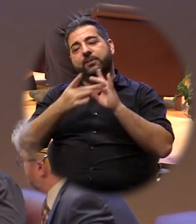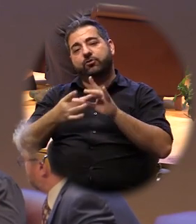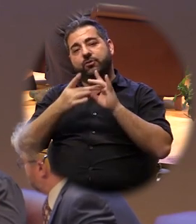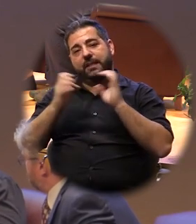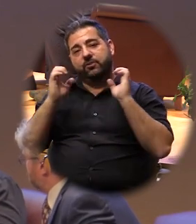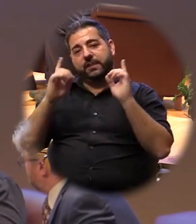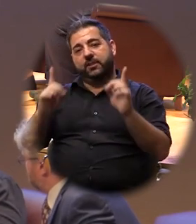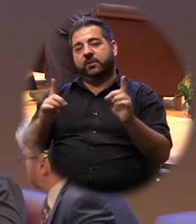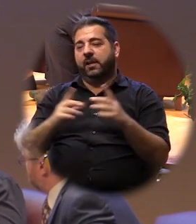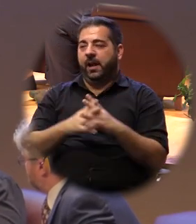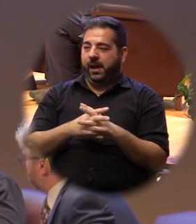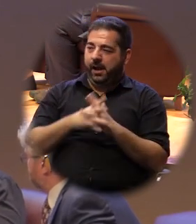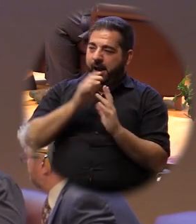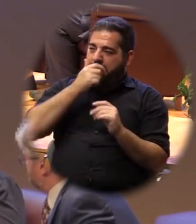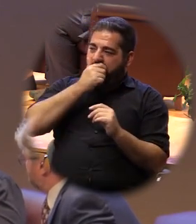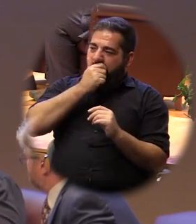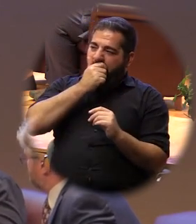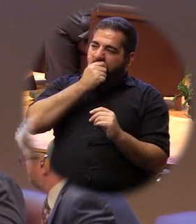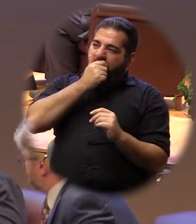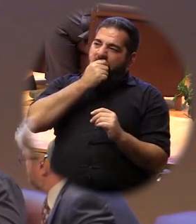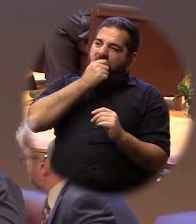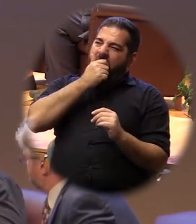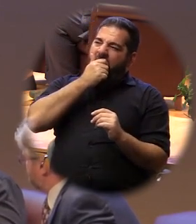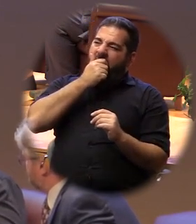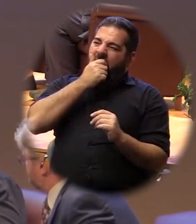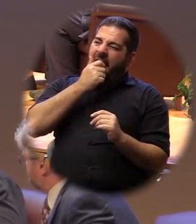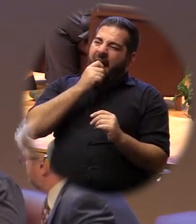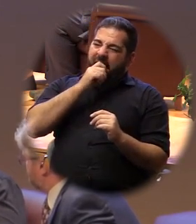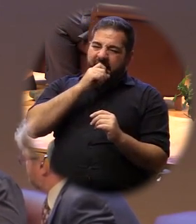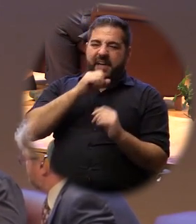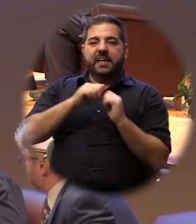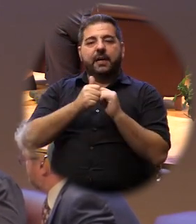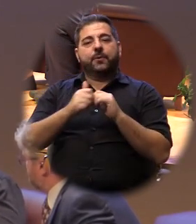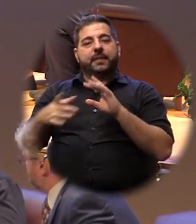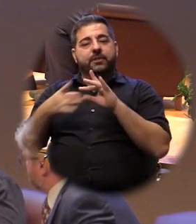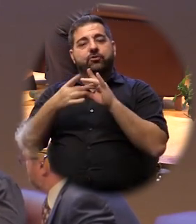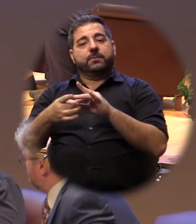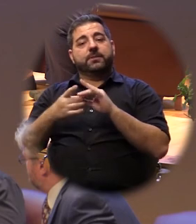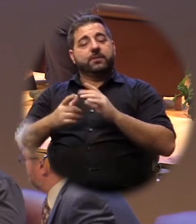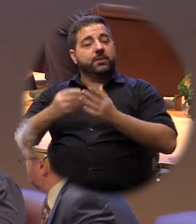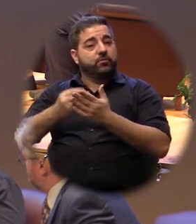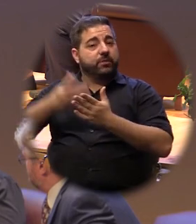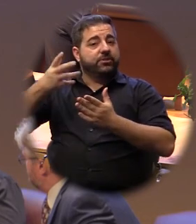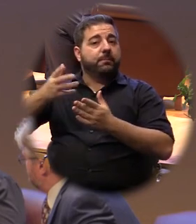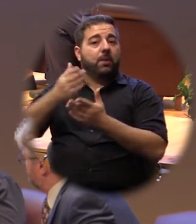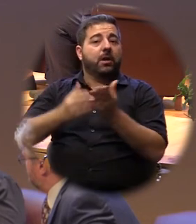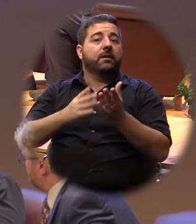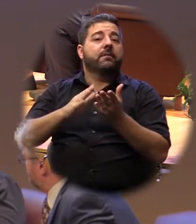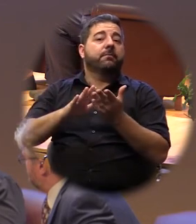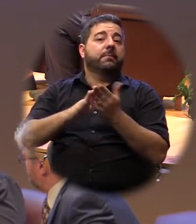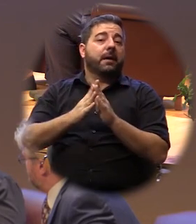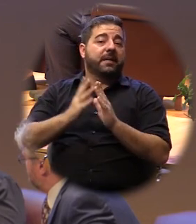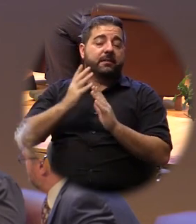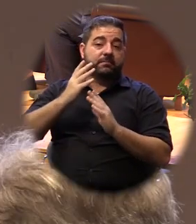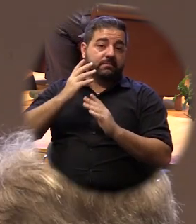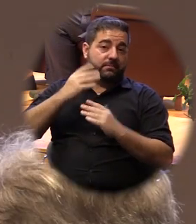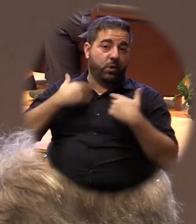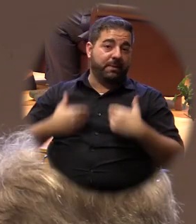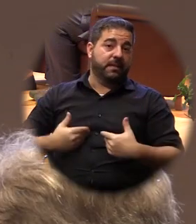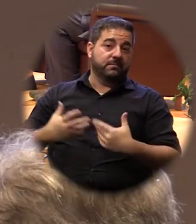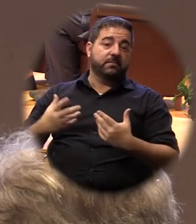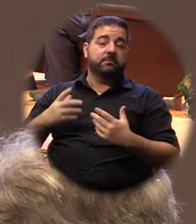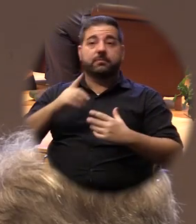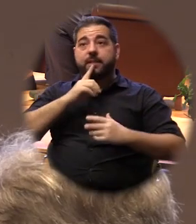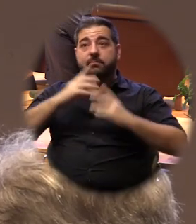education and how relationship is such an enriching part of being a human and such a